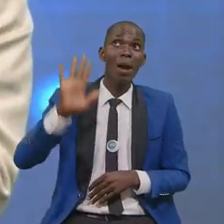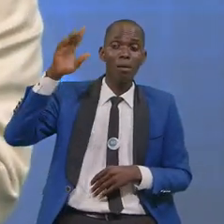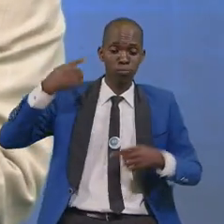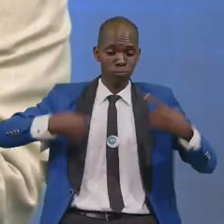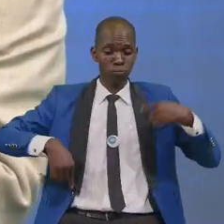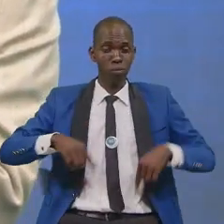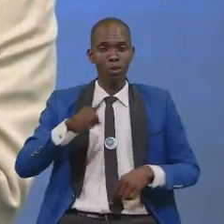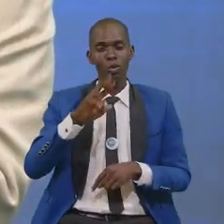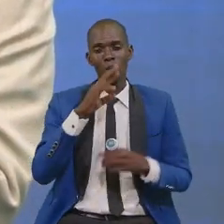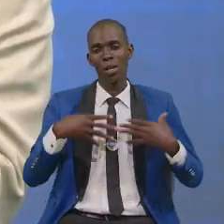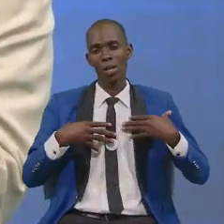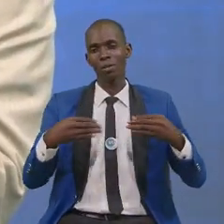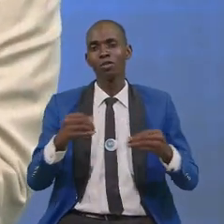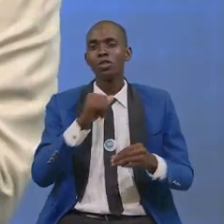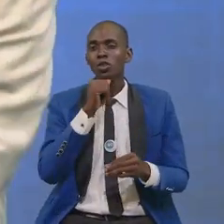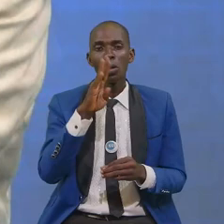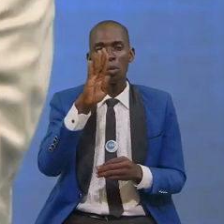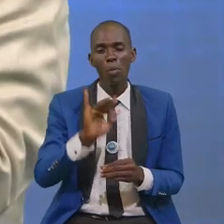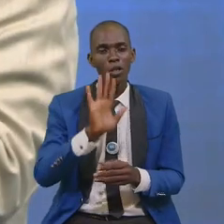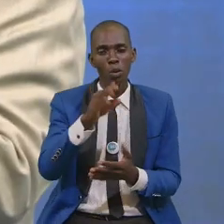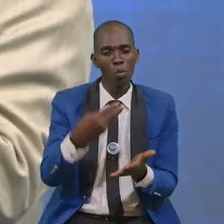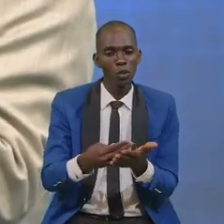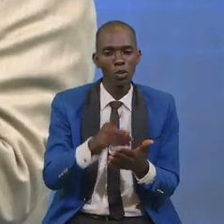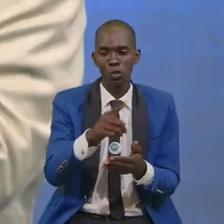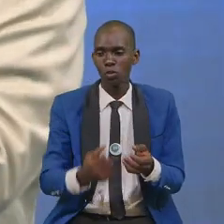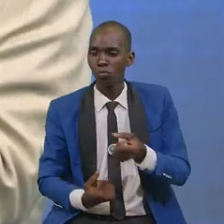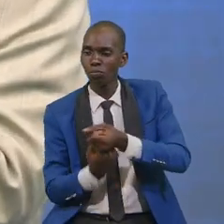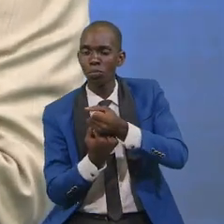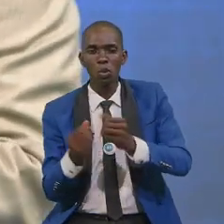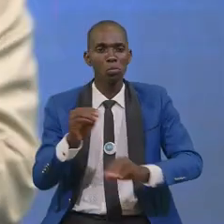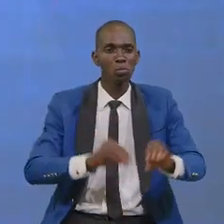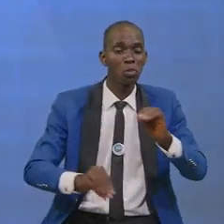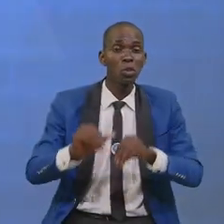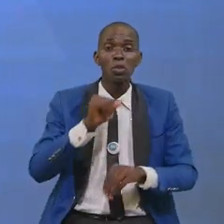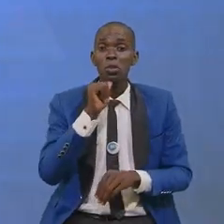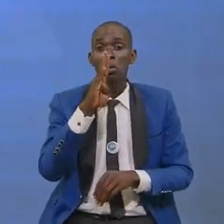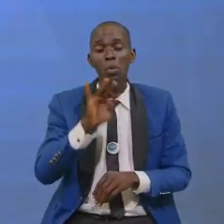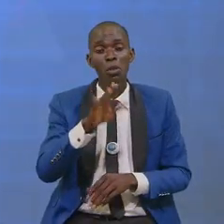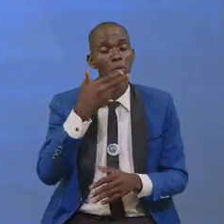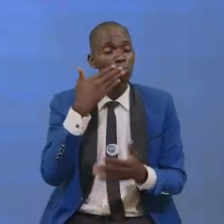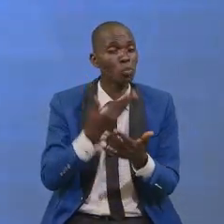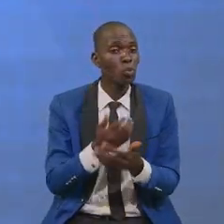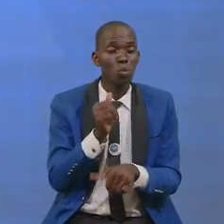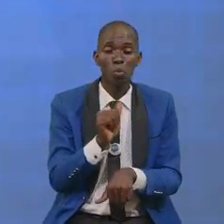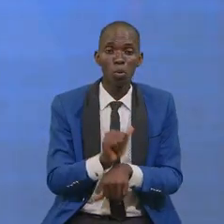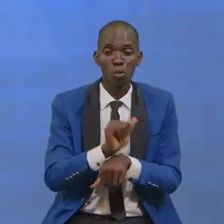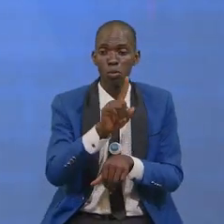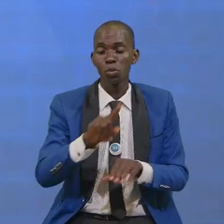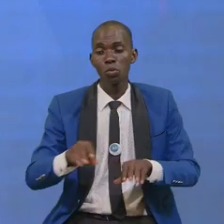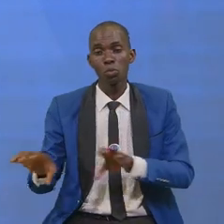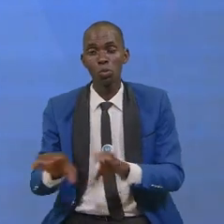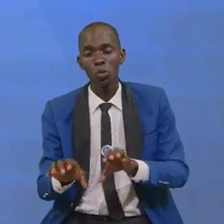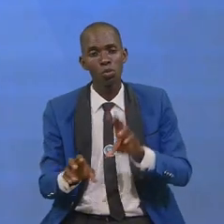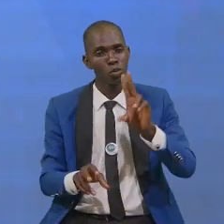money you contribute, not by any good work you can offer, by his stripes you